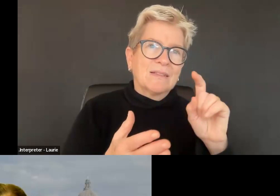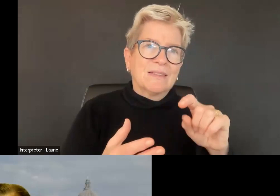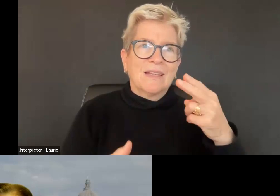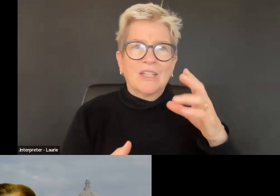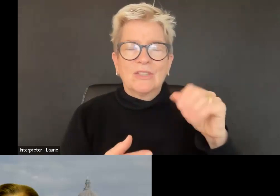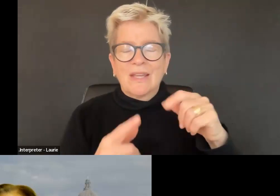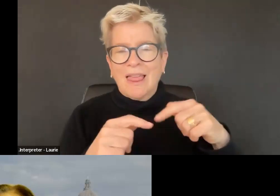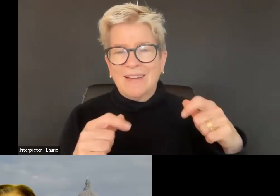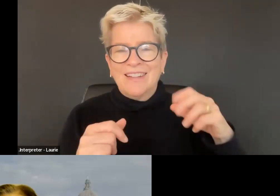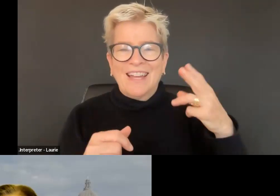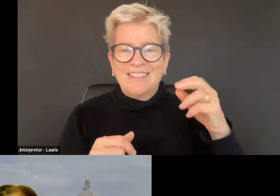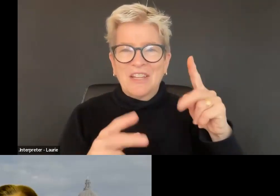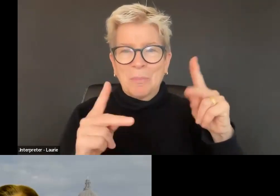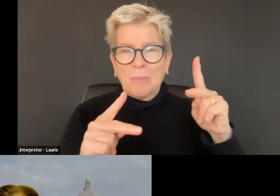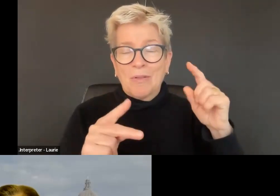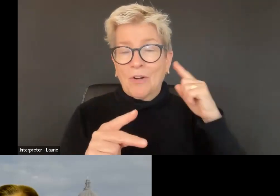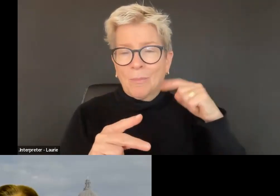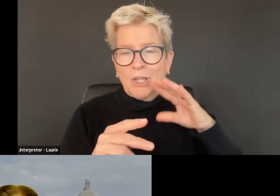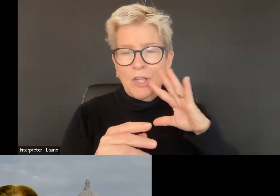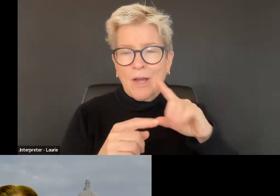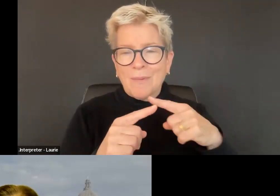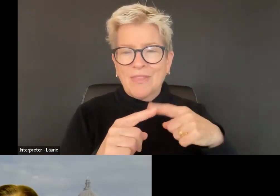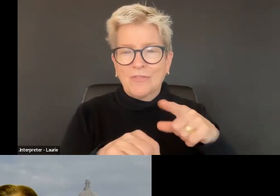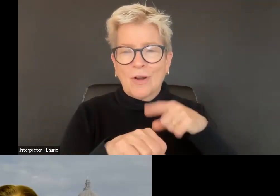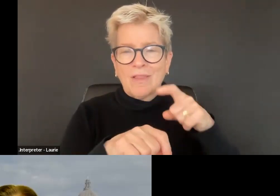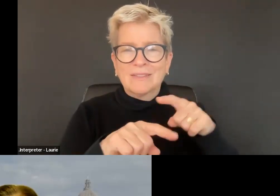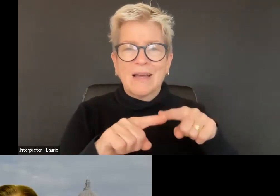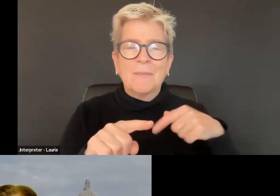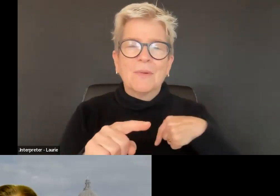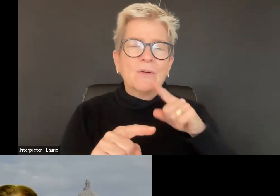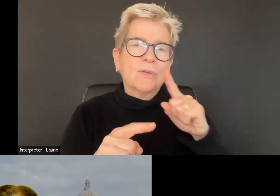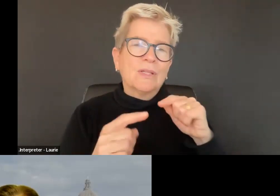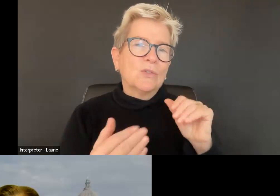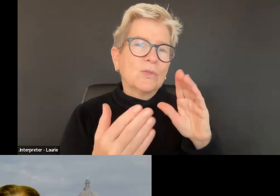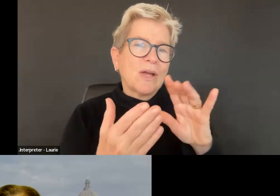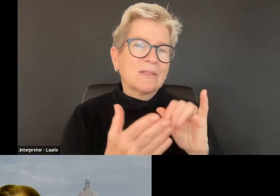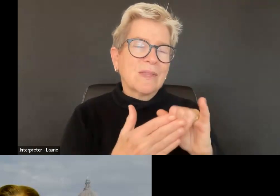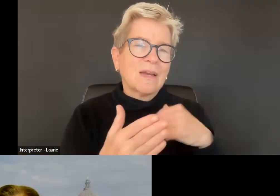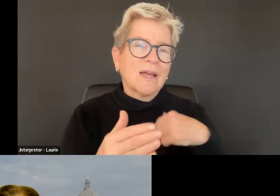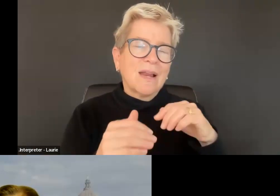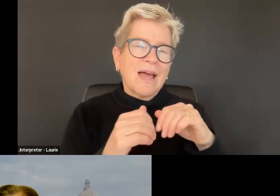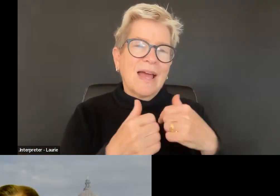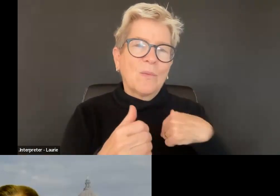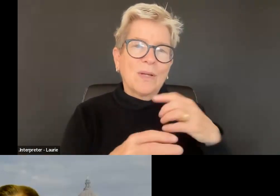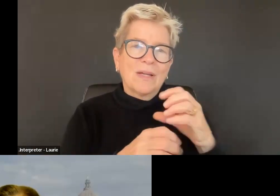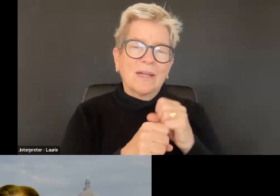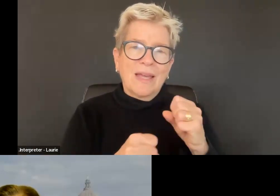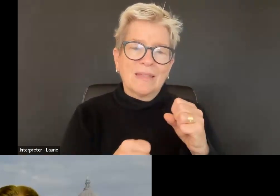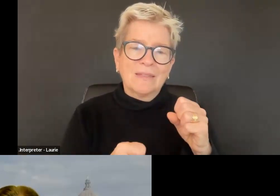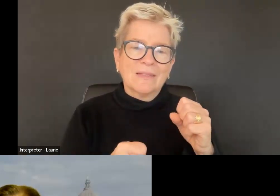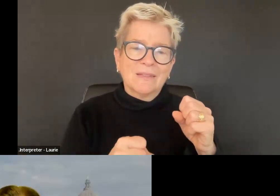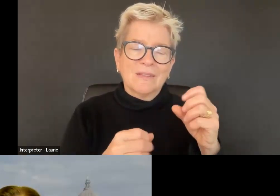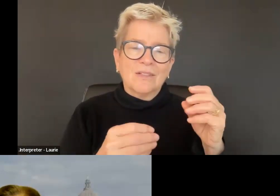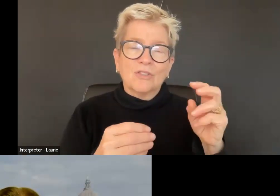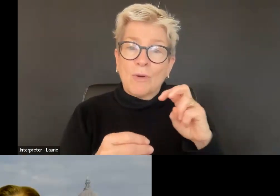heard me talk about this for a long time. But we're addressing that and really taking a look at how we can make sure you get transportation back and forth